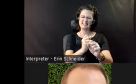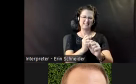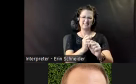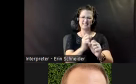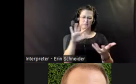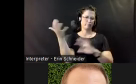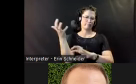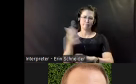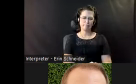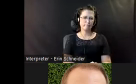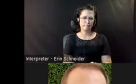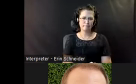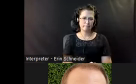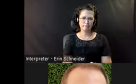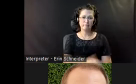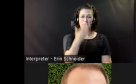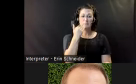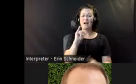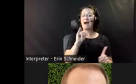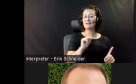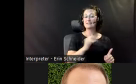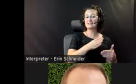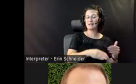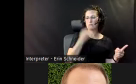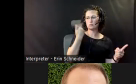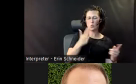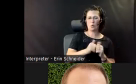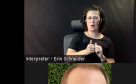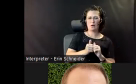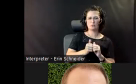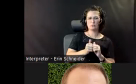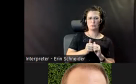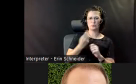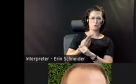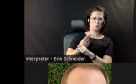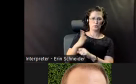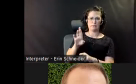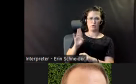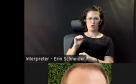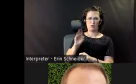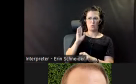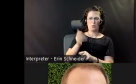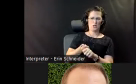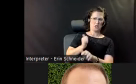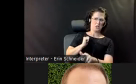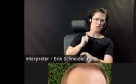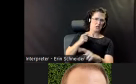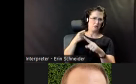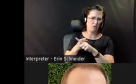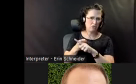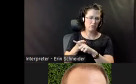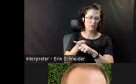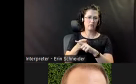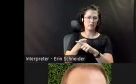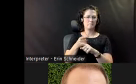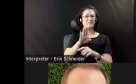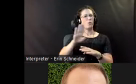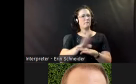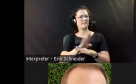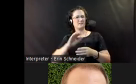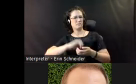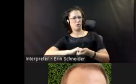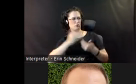because nobody on the IT side knows how to use this team and ends up going around them or conflicting with them. And even worse, your business partners don't know why you're there